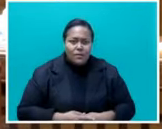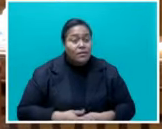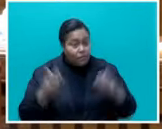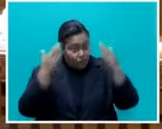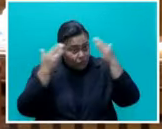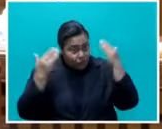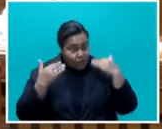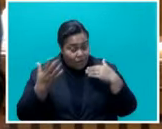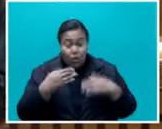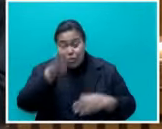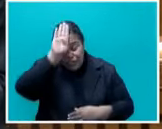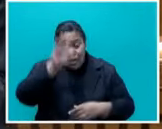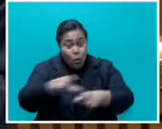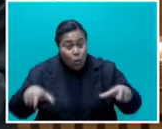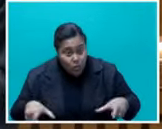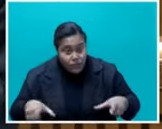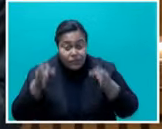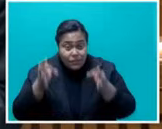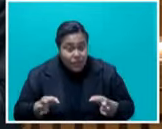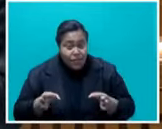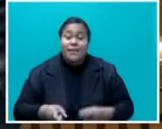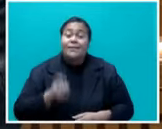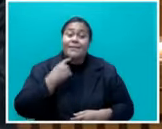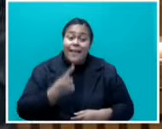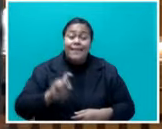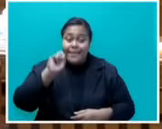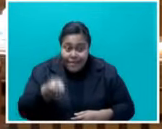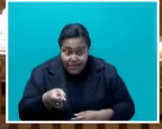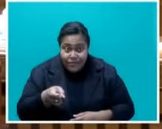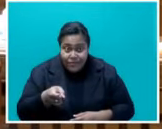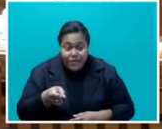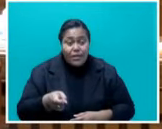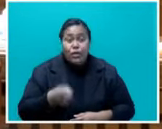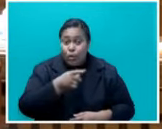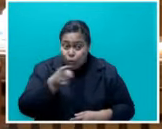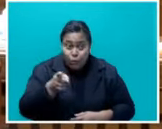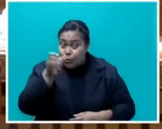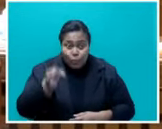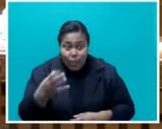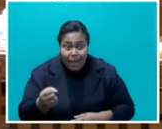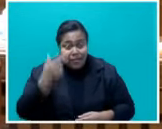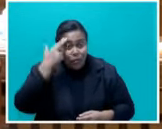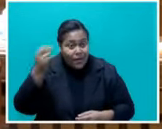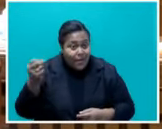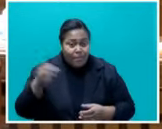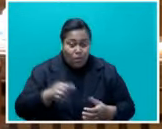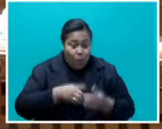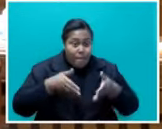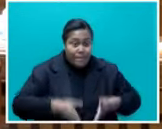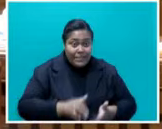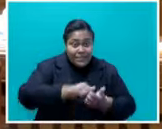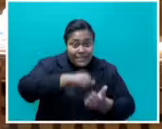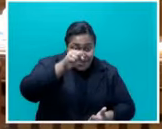said is that if you don't have to be using your name in the birth certificate